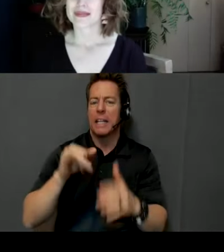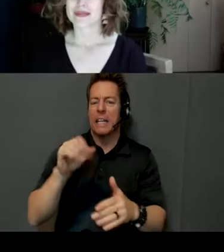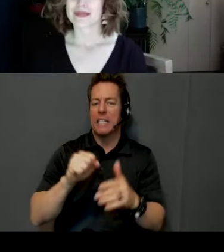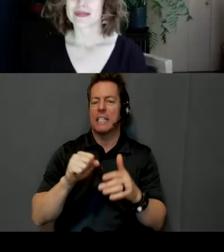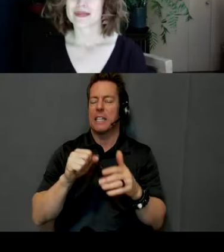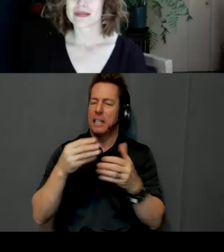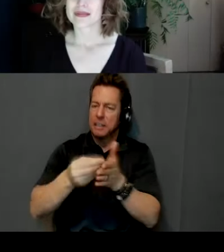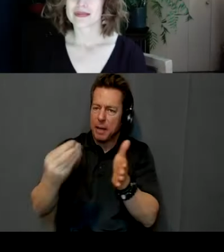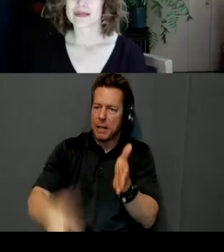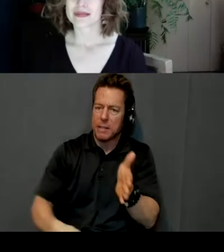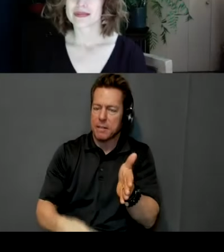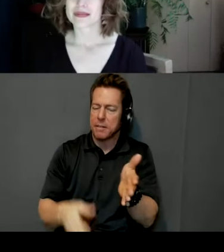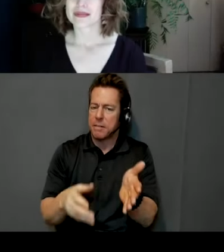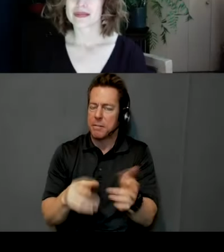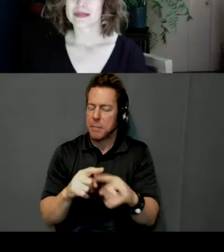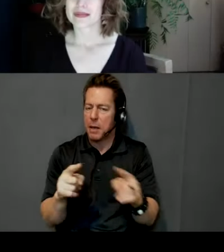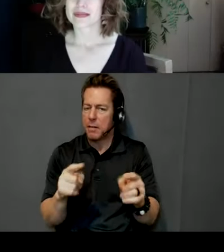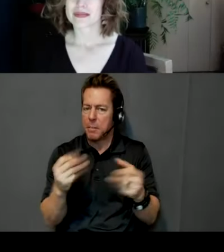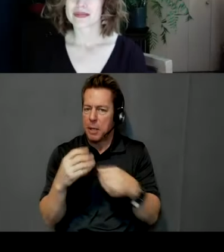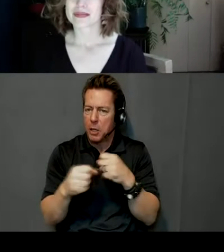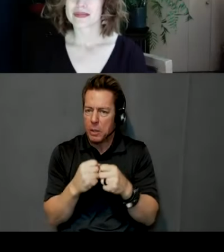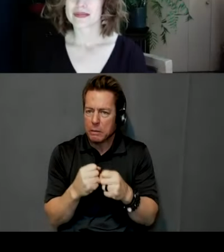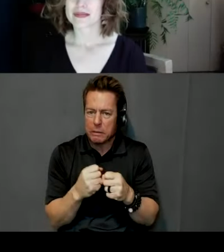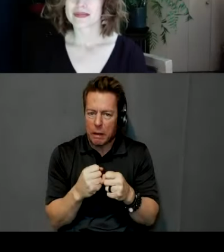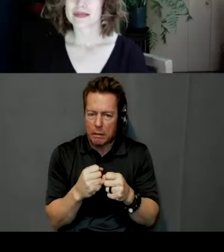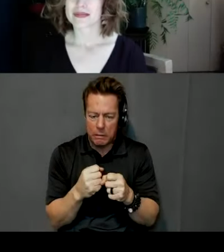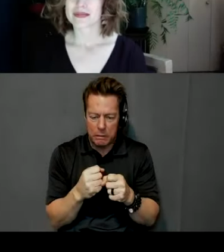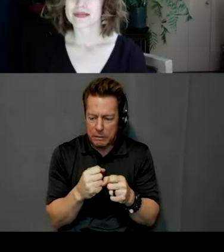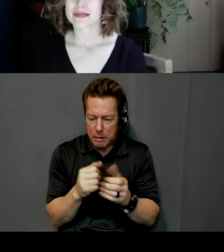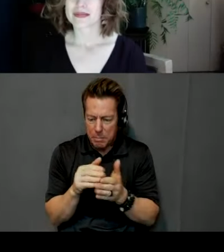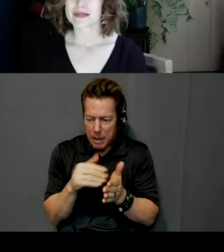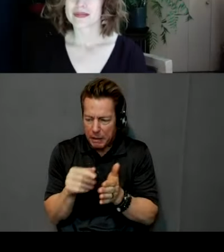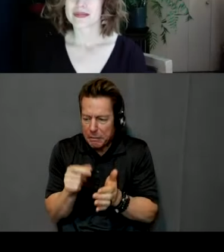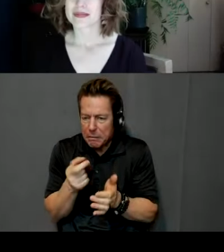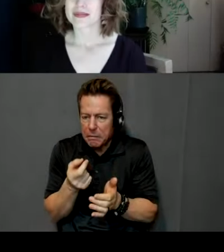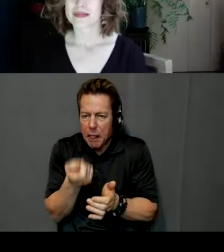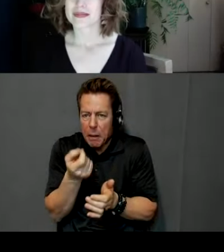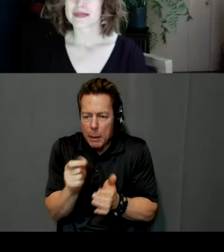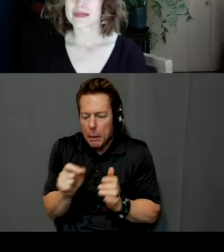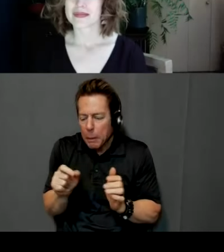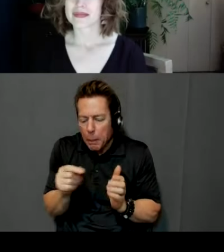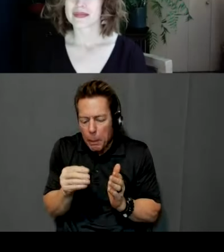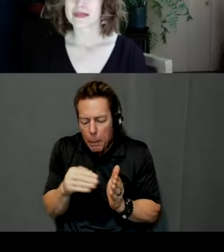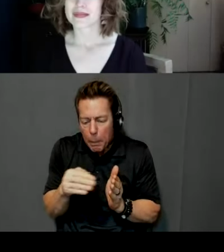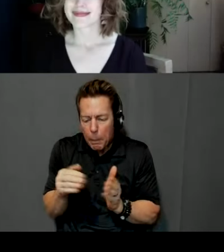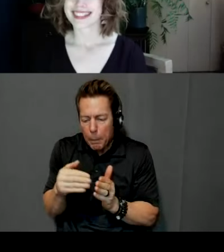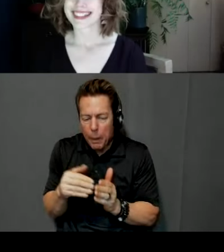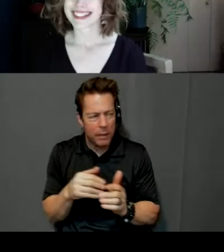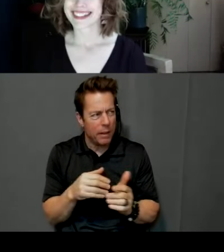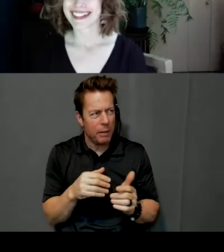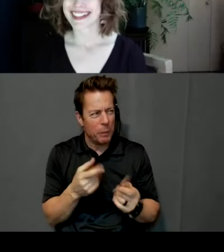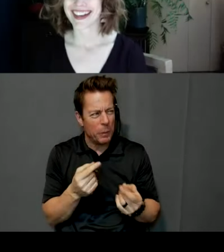years I had been like just little tiny dots of paint so I didn't waste anything, and they were kind of like, what are you